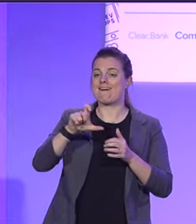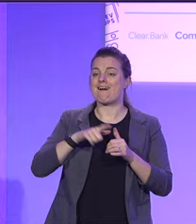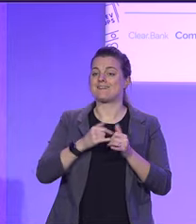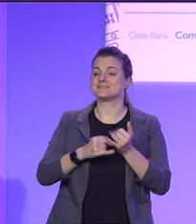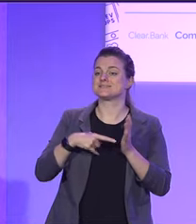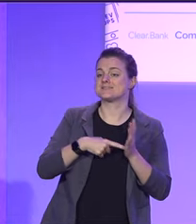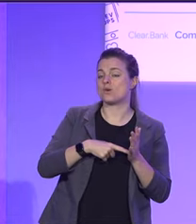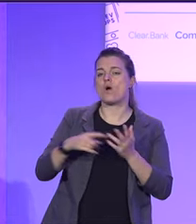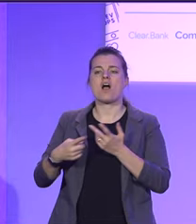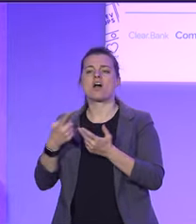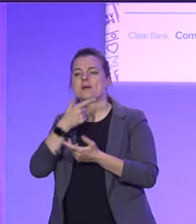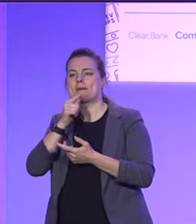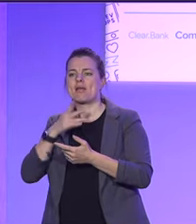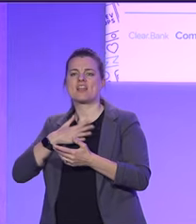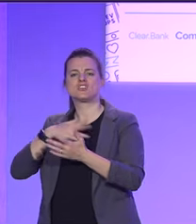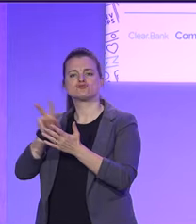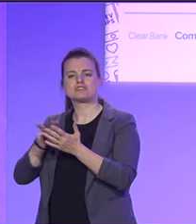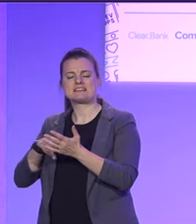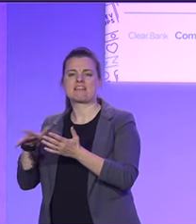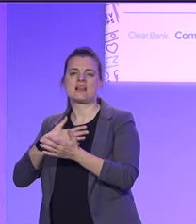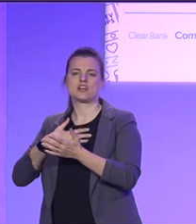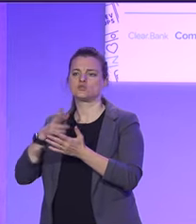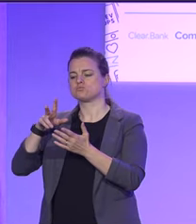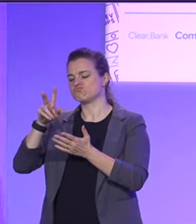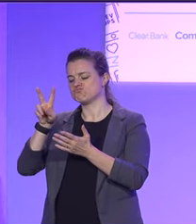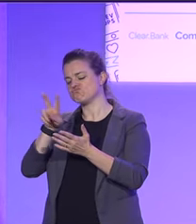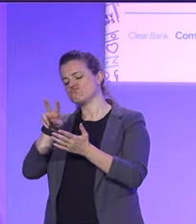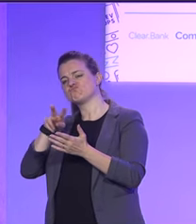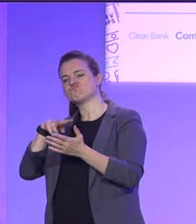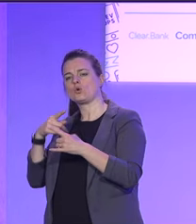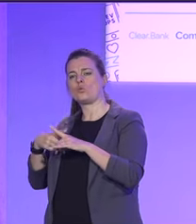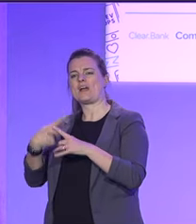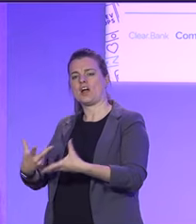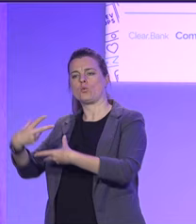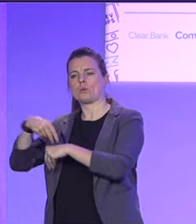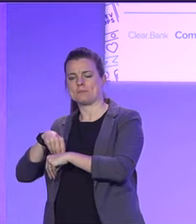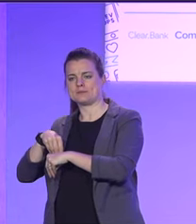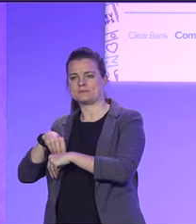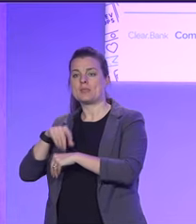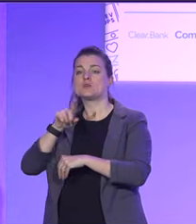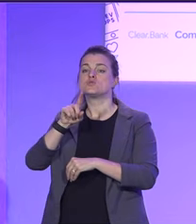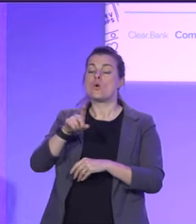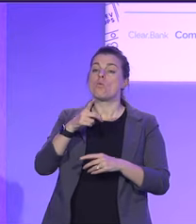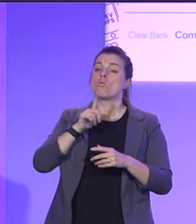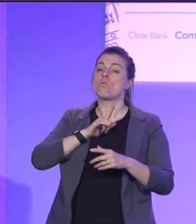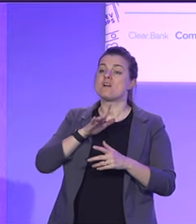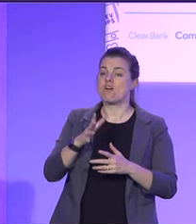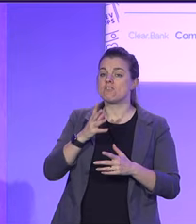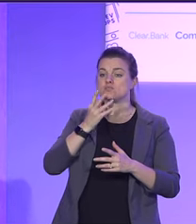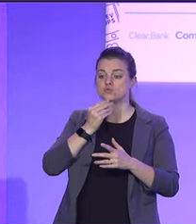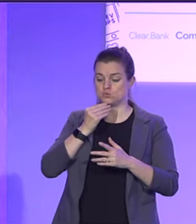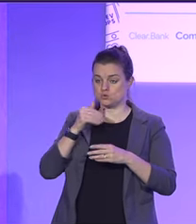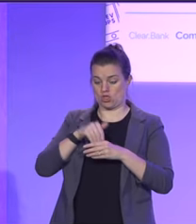blogs. Watching, obviously, conference talks, videos, things like that. Now, I call this content recycling. We wonder if we're going to spend all